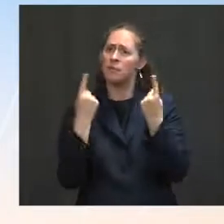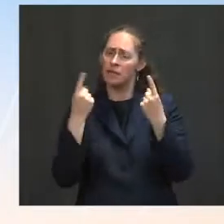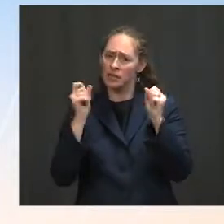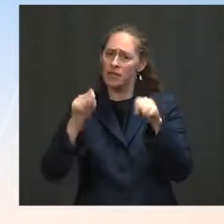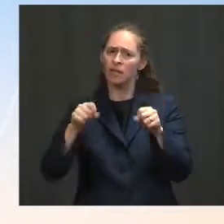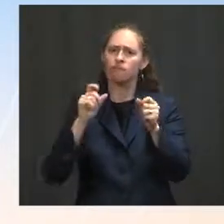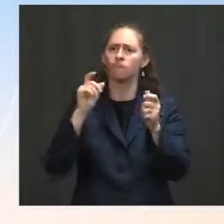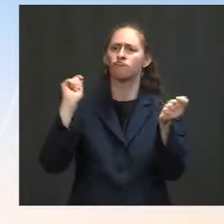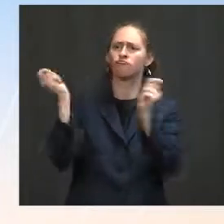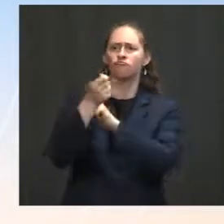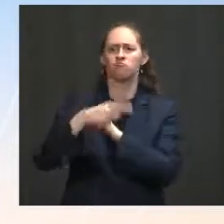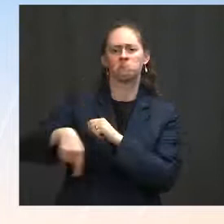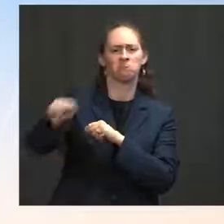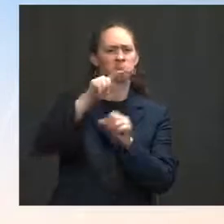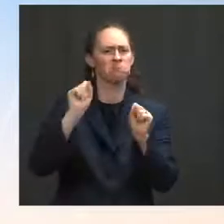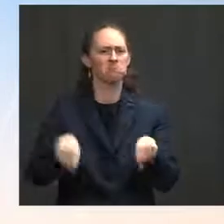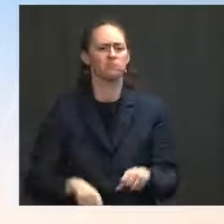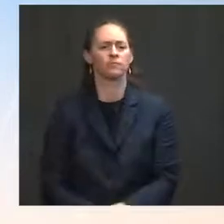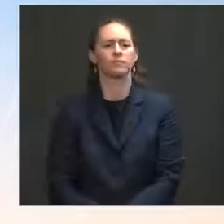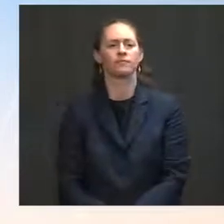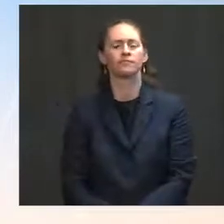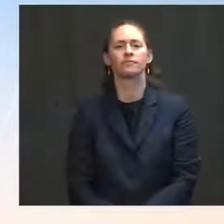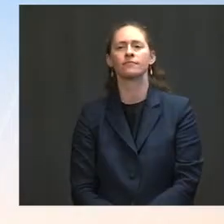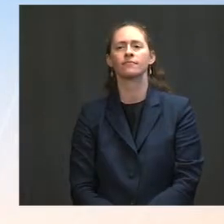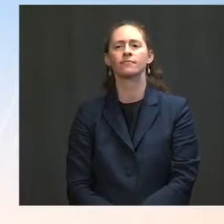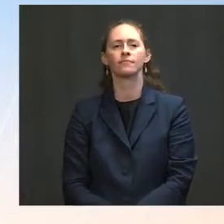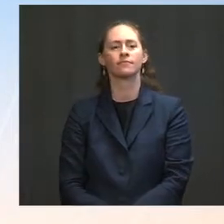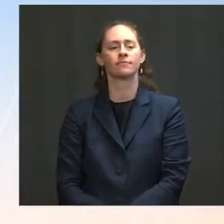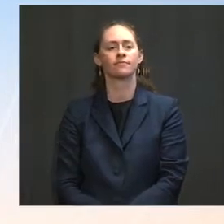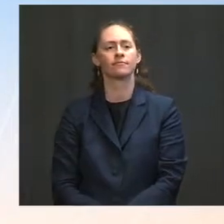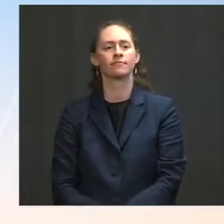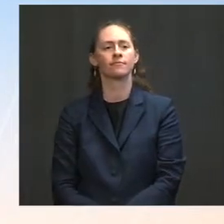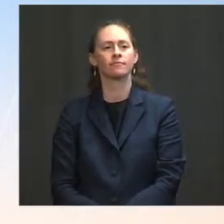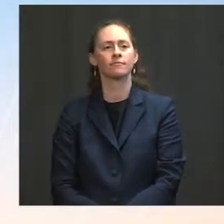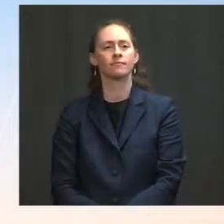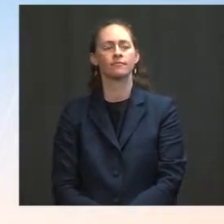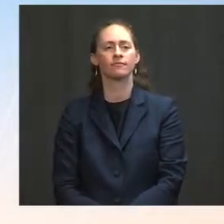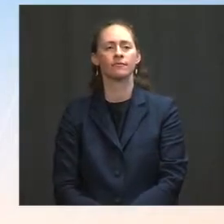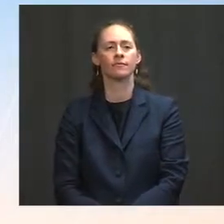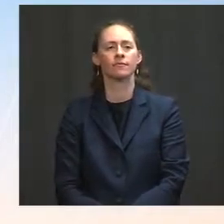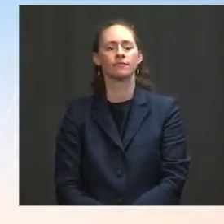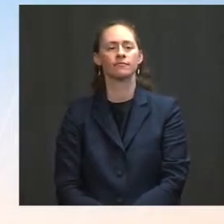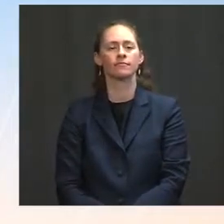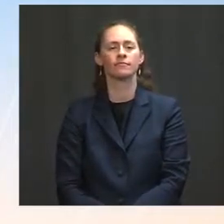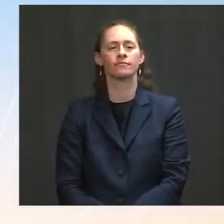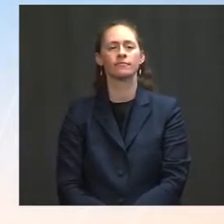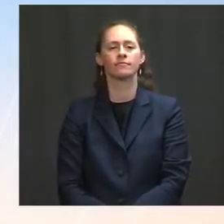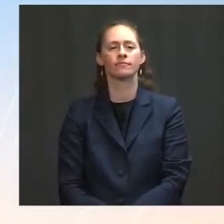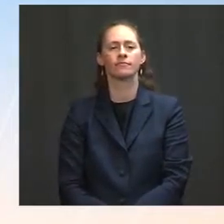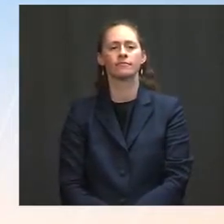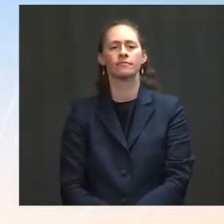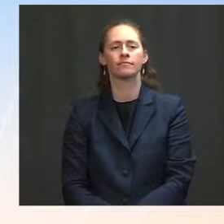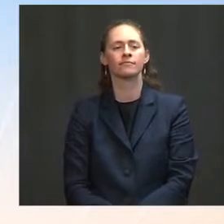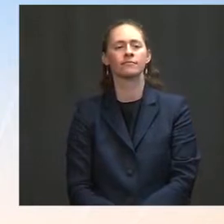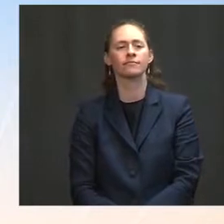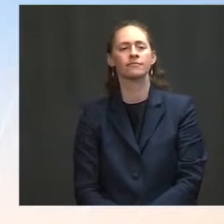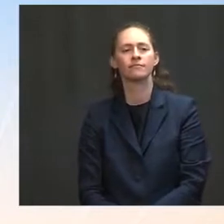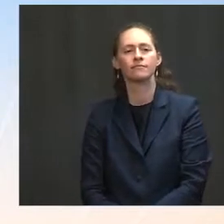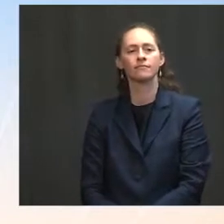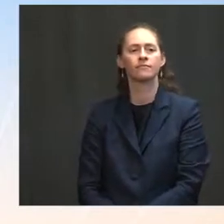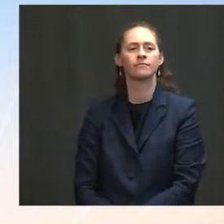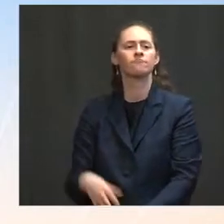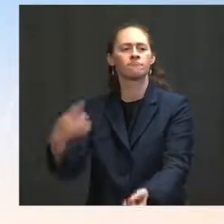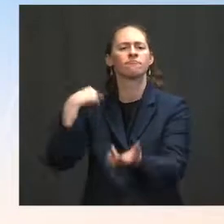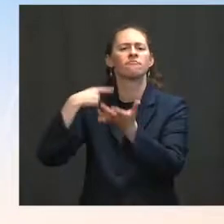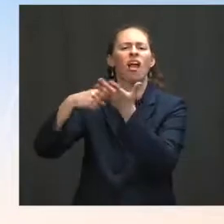ahead in the middle. Just two quick questions, Jen. The first is, I spoke with a number of justice organizations and families that want to know if the president